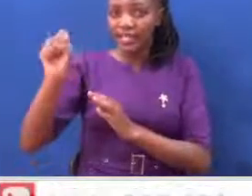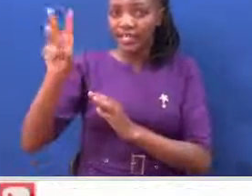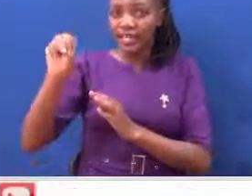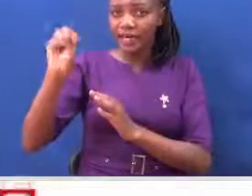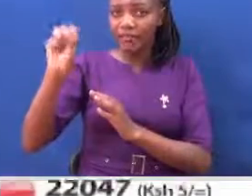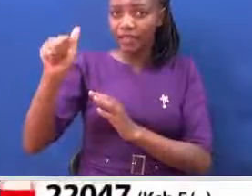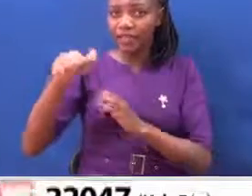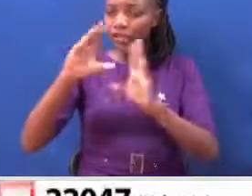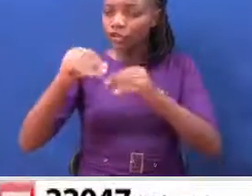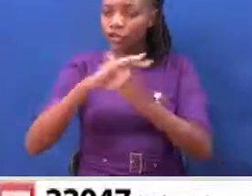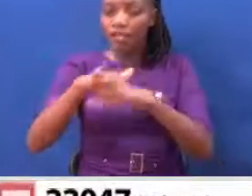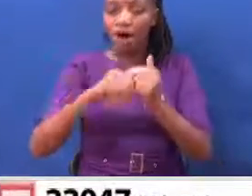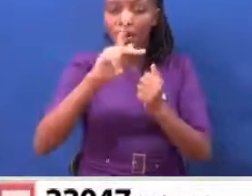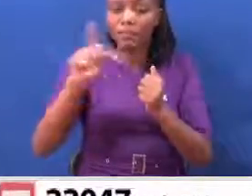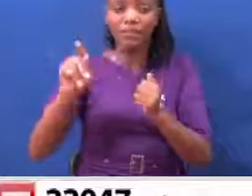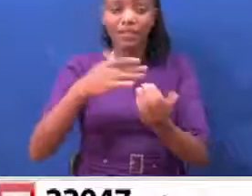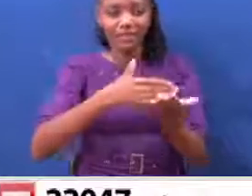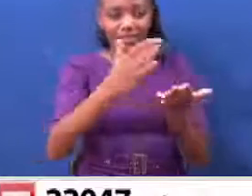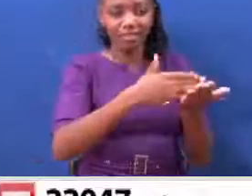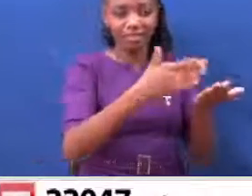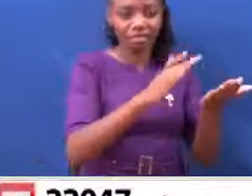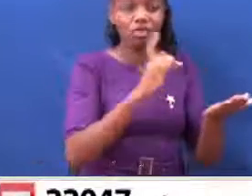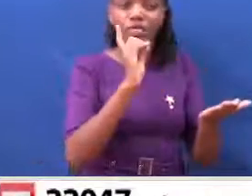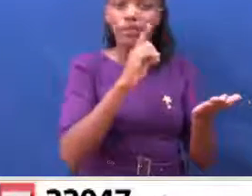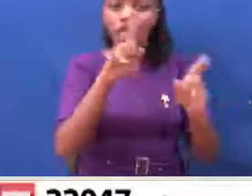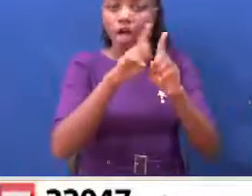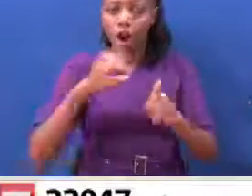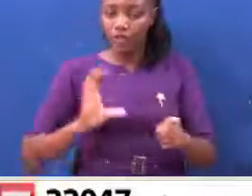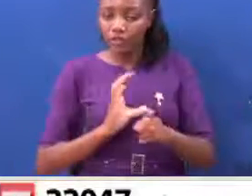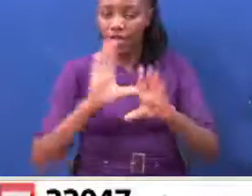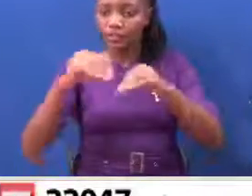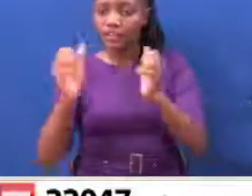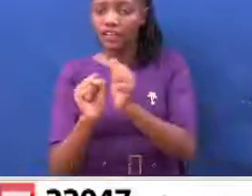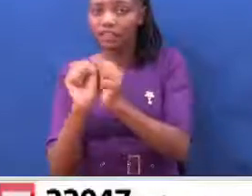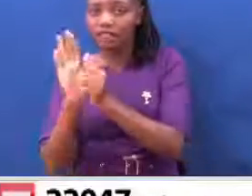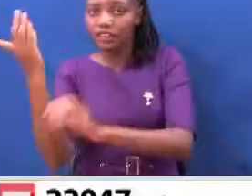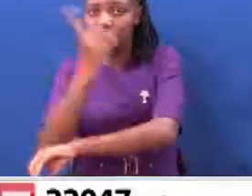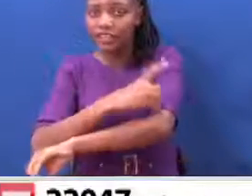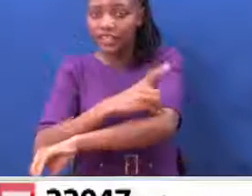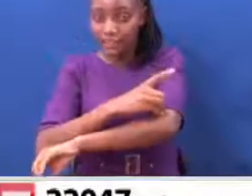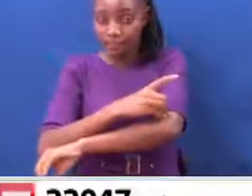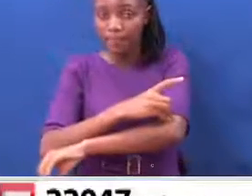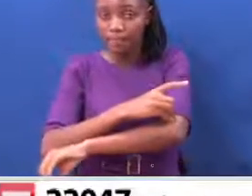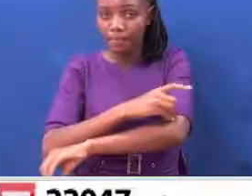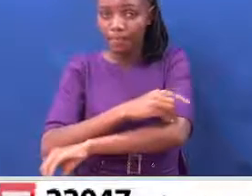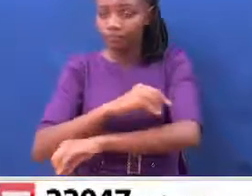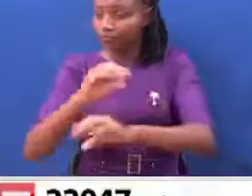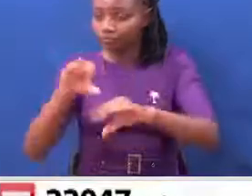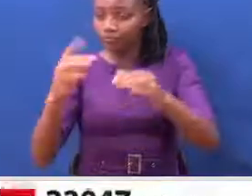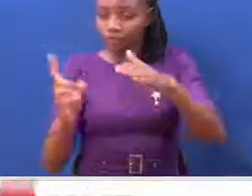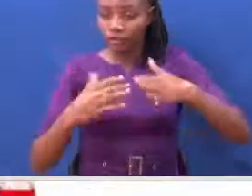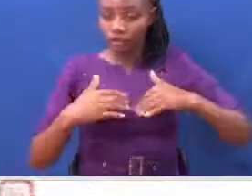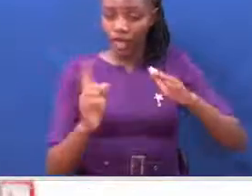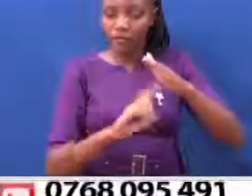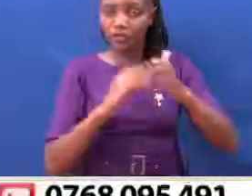to release all the PPEs in their warehouses. The committee issued a 14-day ultimatum to the Health Ministry